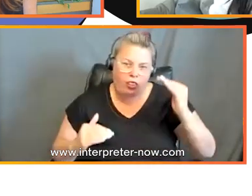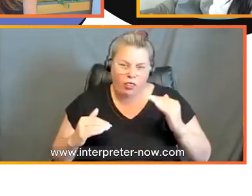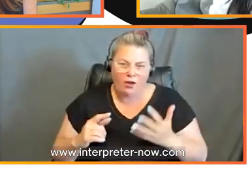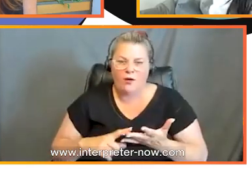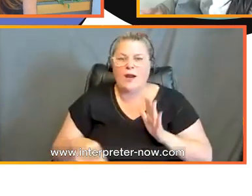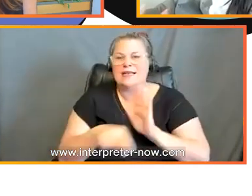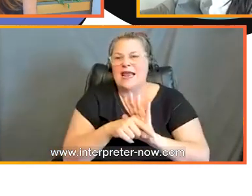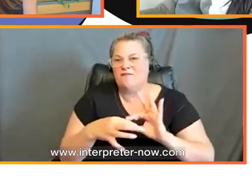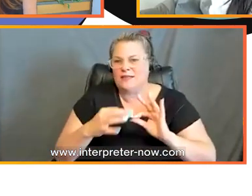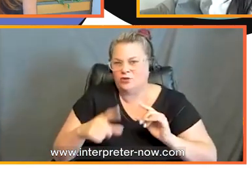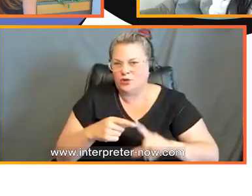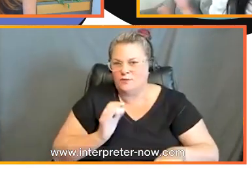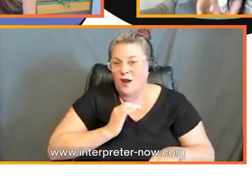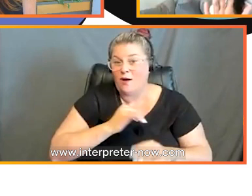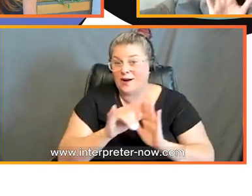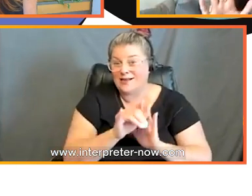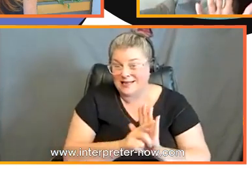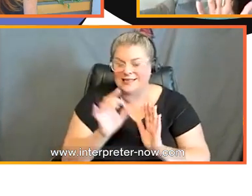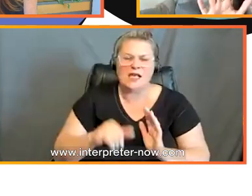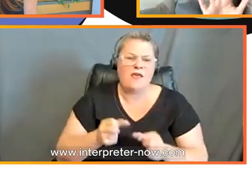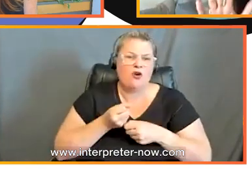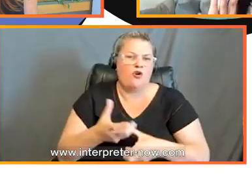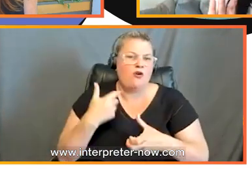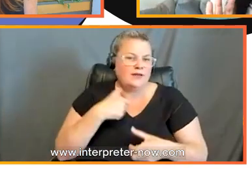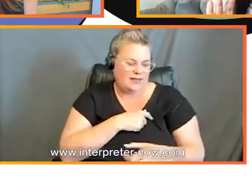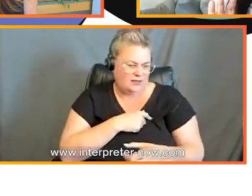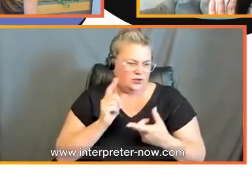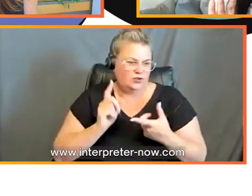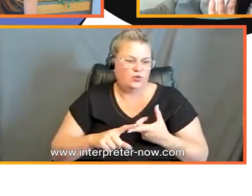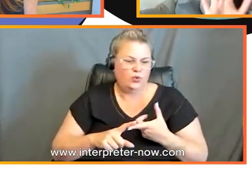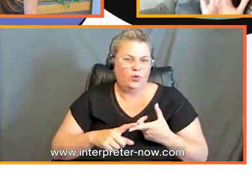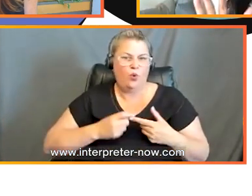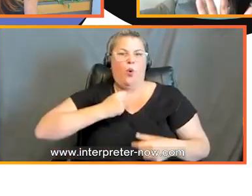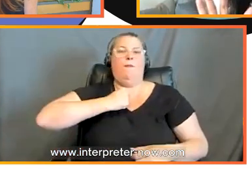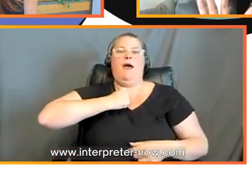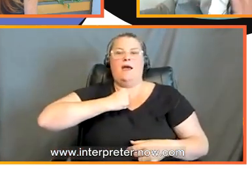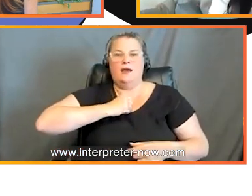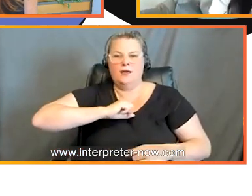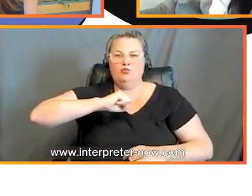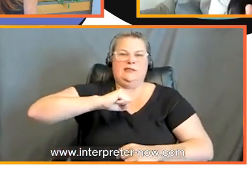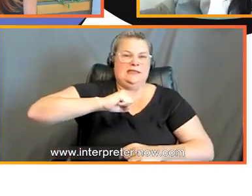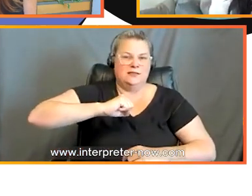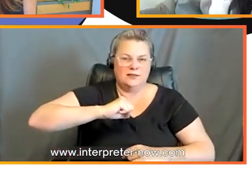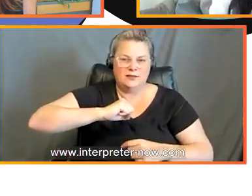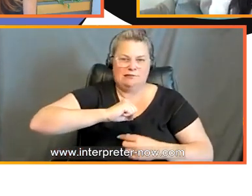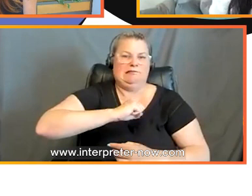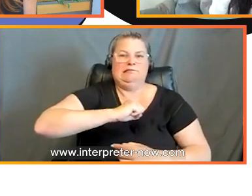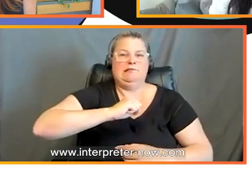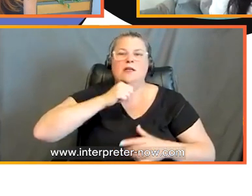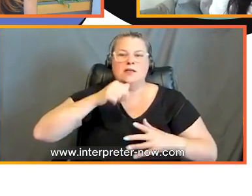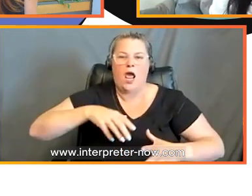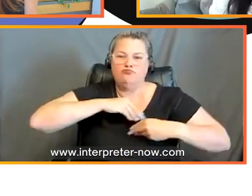constantly coming our way about our identities that causes us to hold back or resist embracing who we